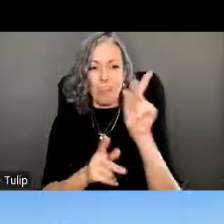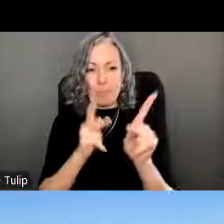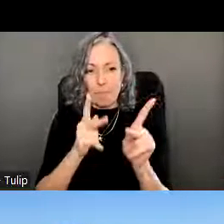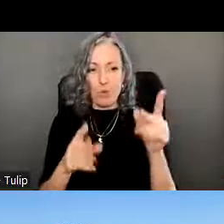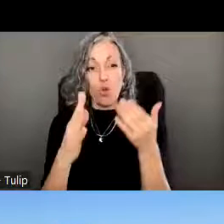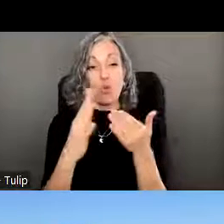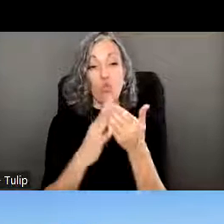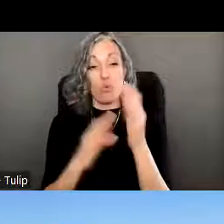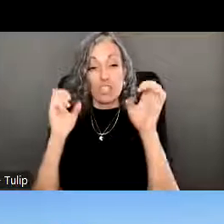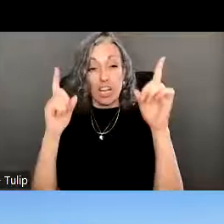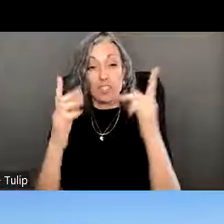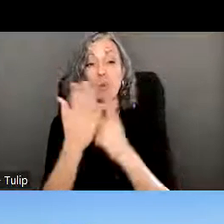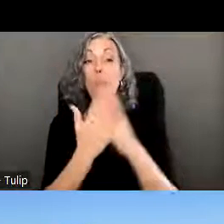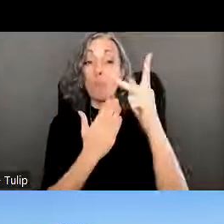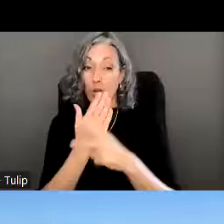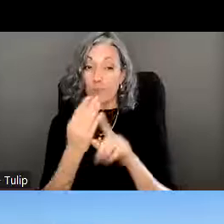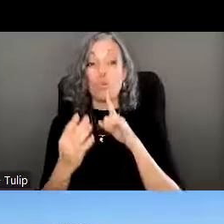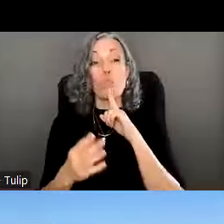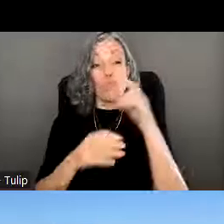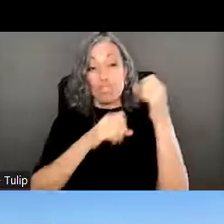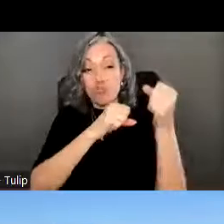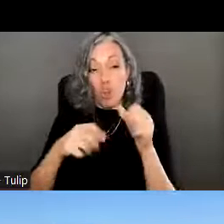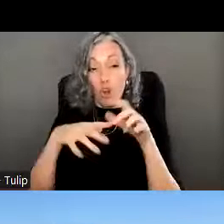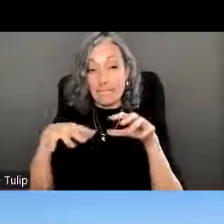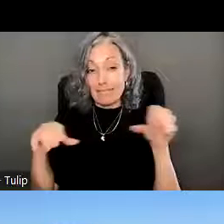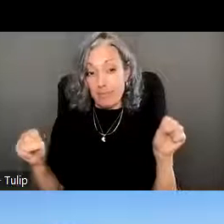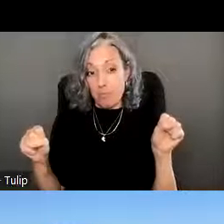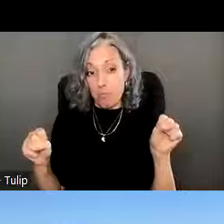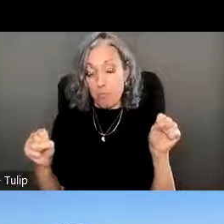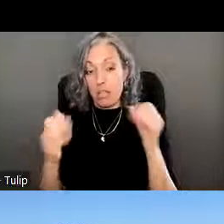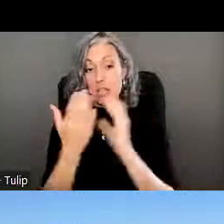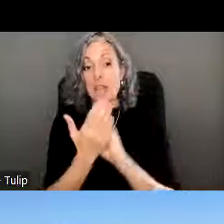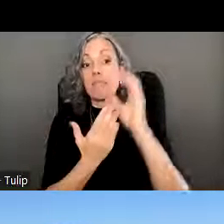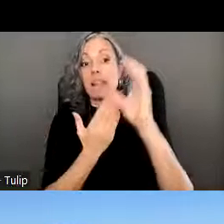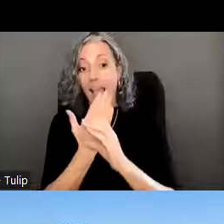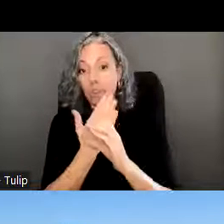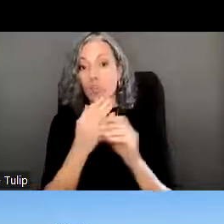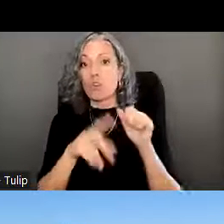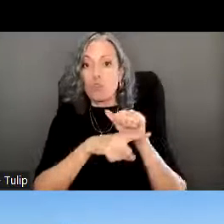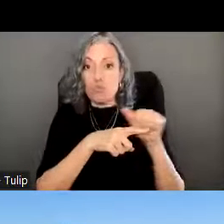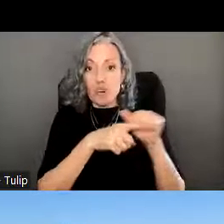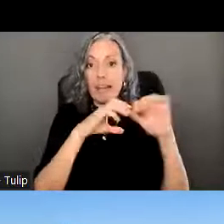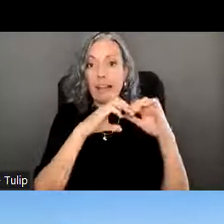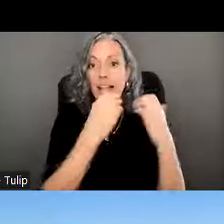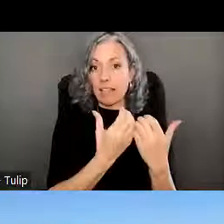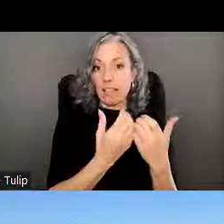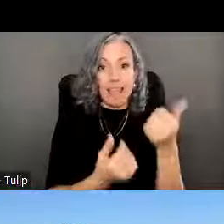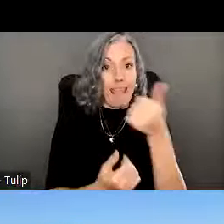programs. So it's a pretty robust system. The calendars and training classes for